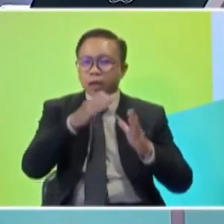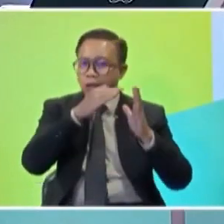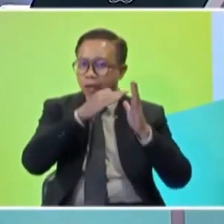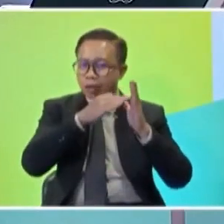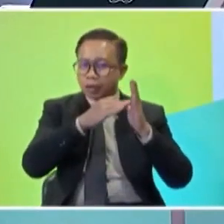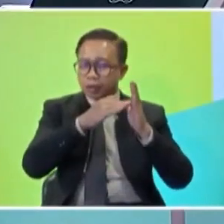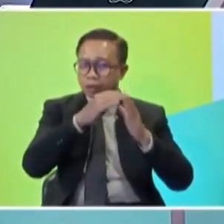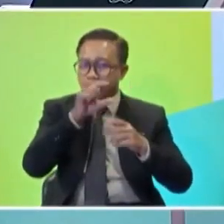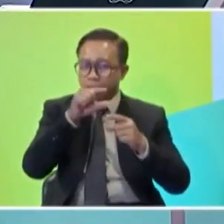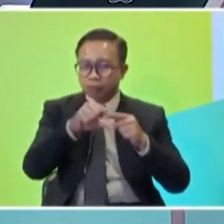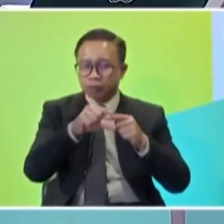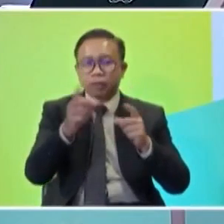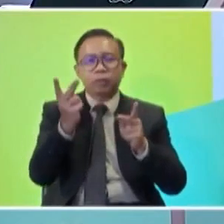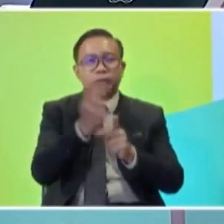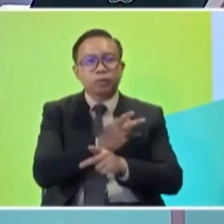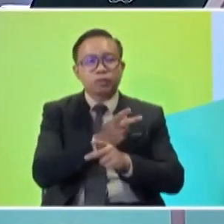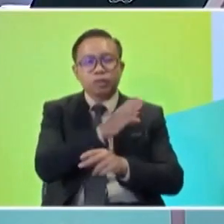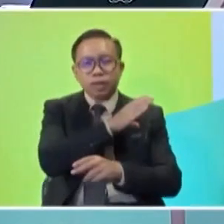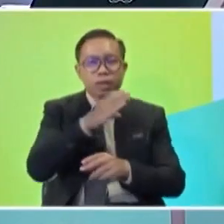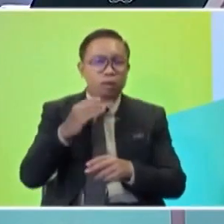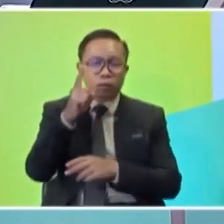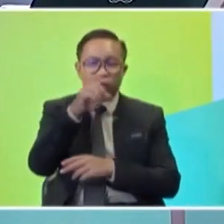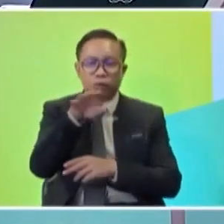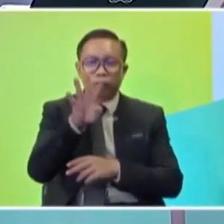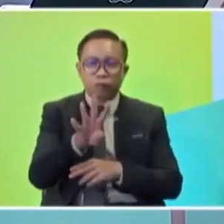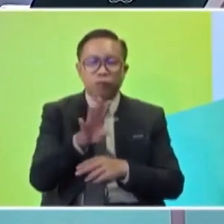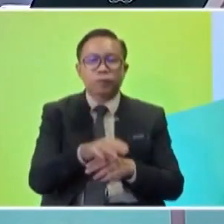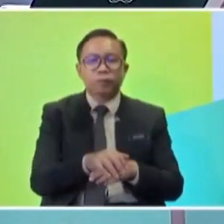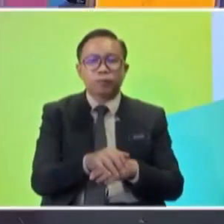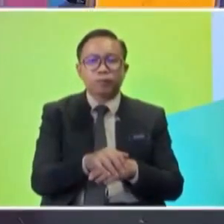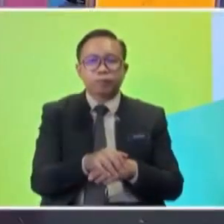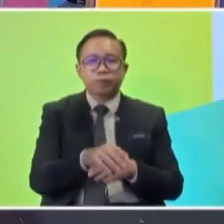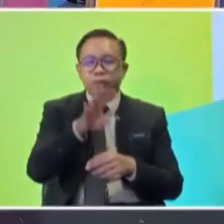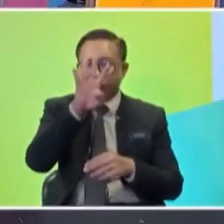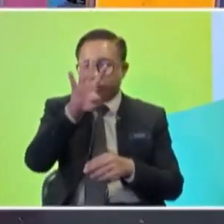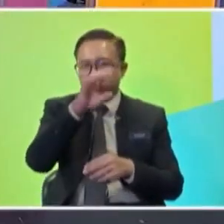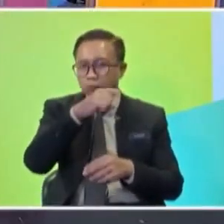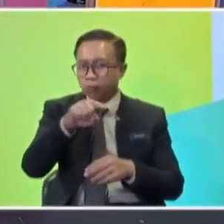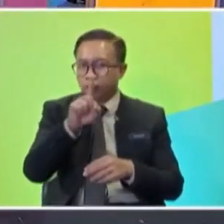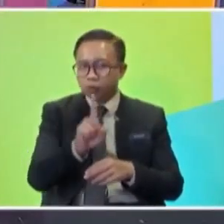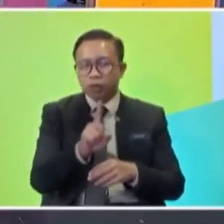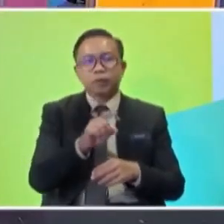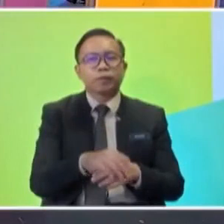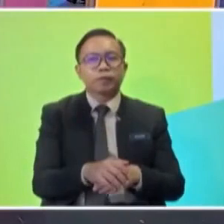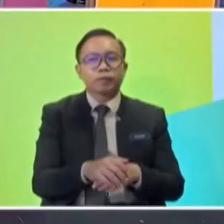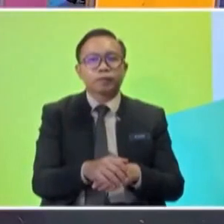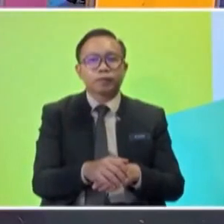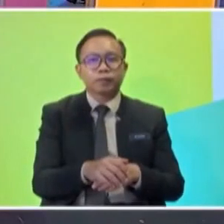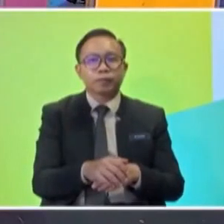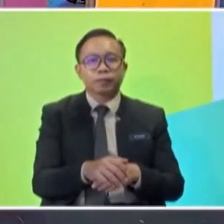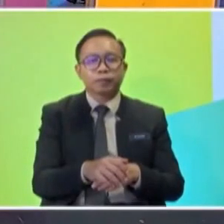have to inverse it to multiplication, and 1 over 4 will become? 4 over 1. Very good. 4